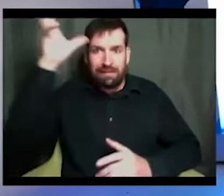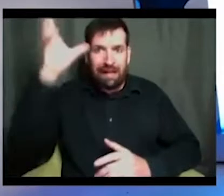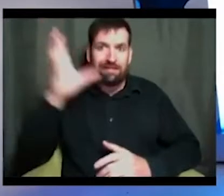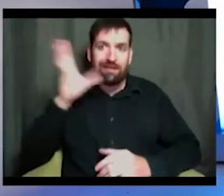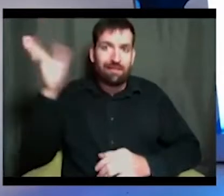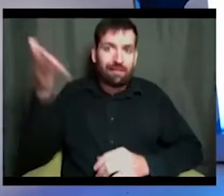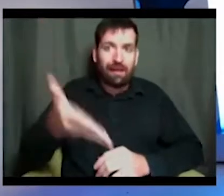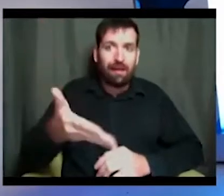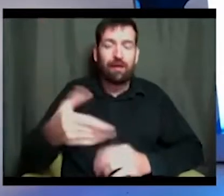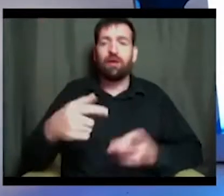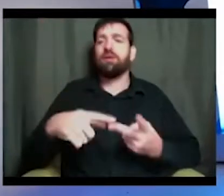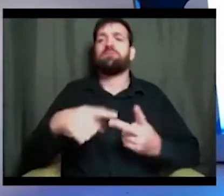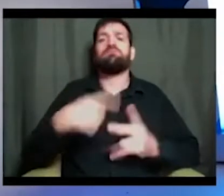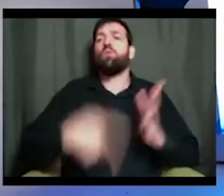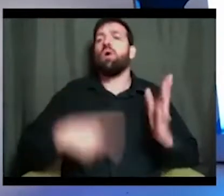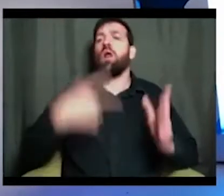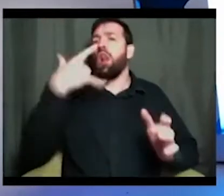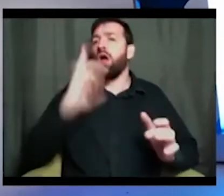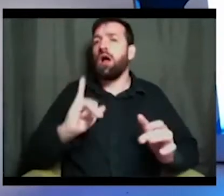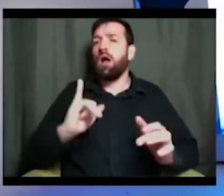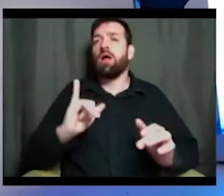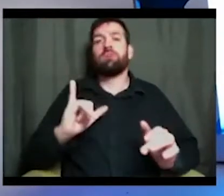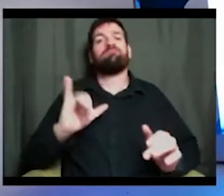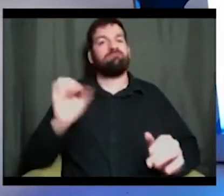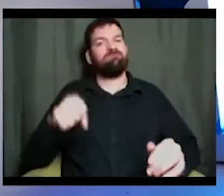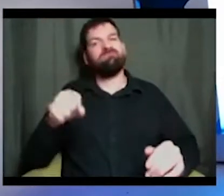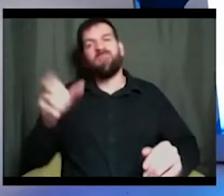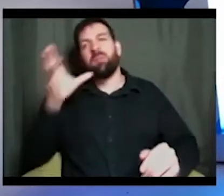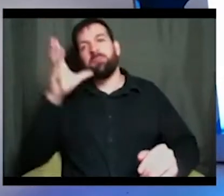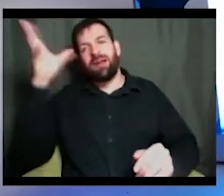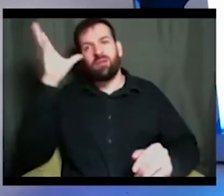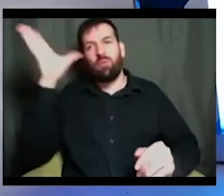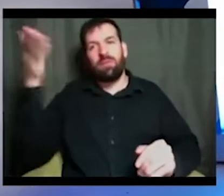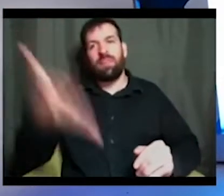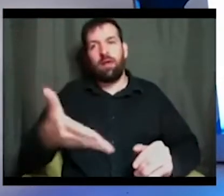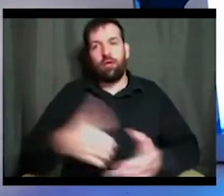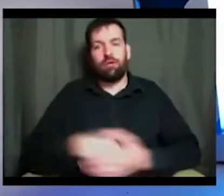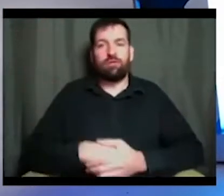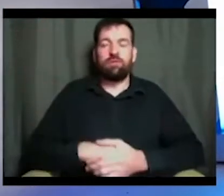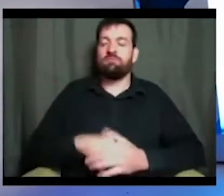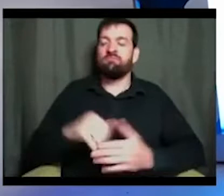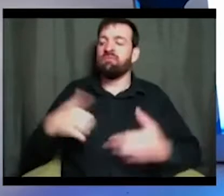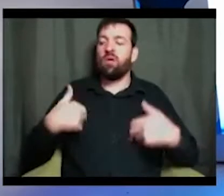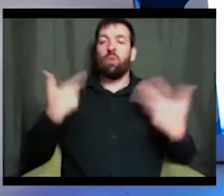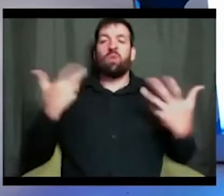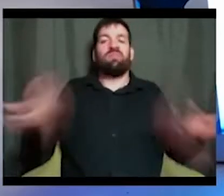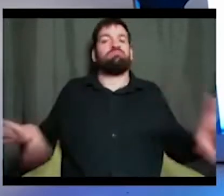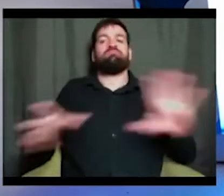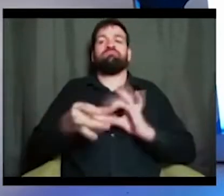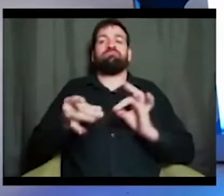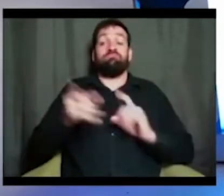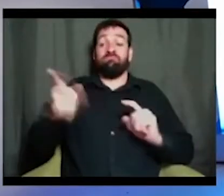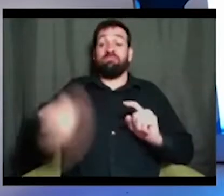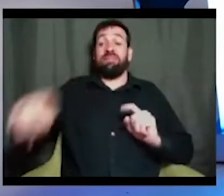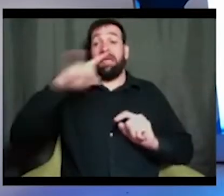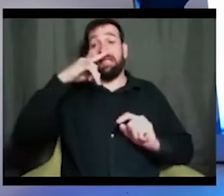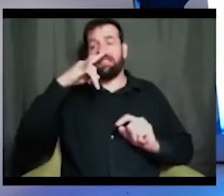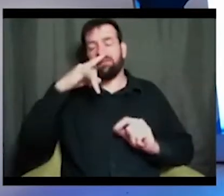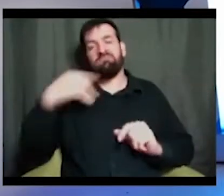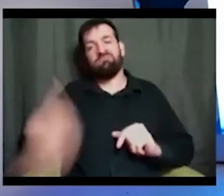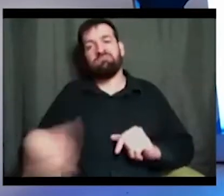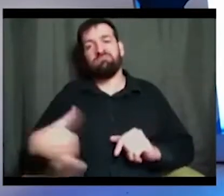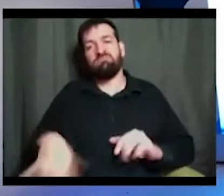look like if they. Now we'll probably have the parents there. Parents will have to be there. Okay, that's we've sort of said with these kids we got to have the parents there, especially